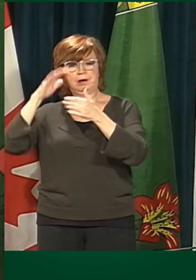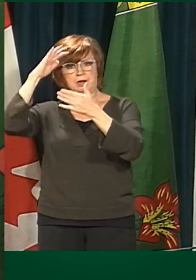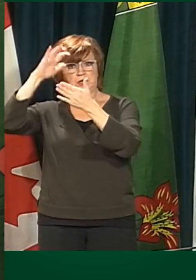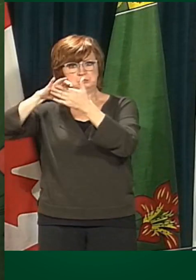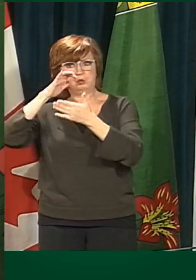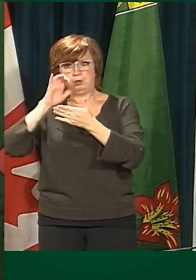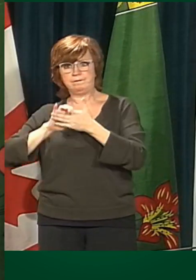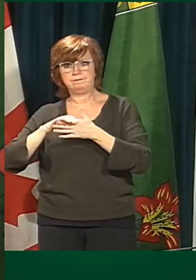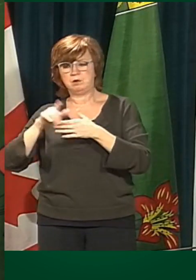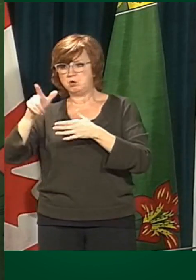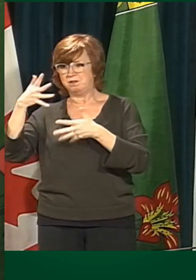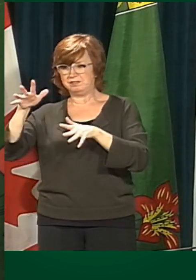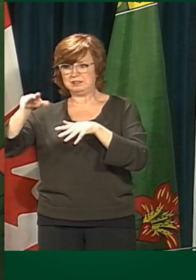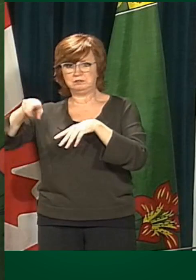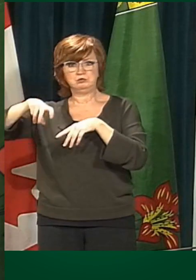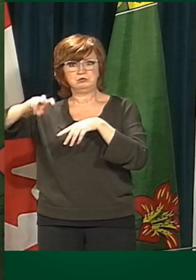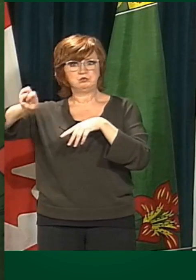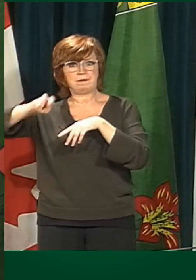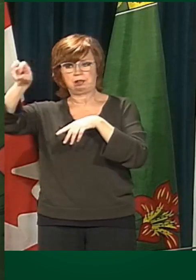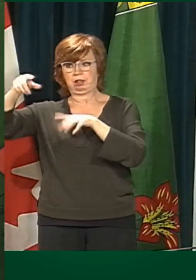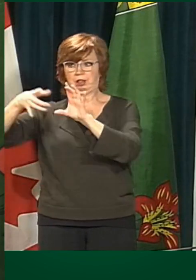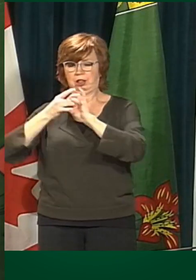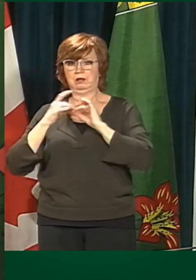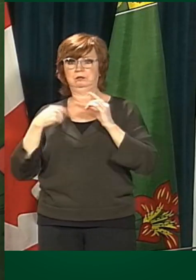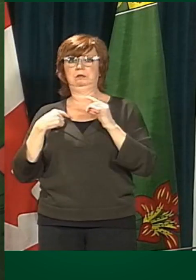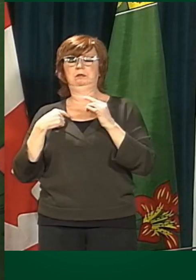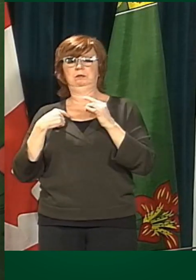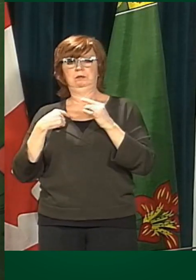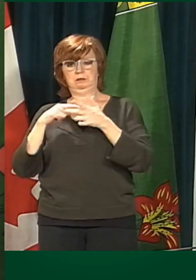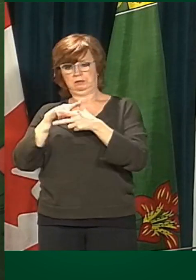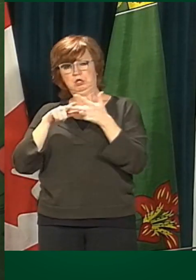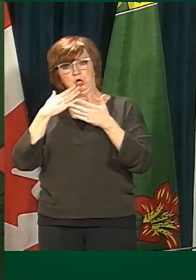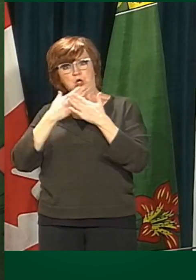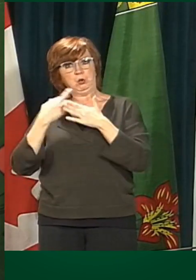cough, aches and pains, even then